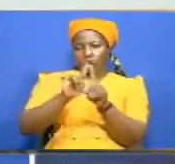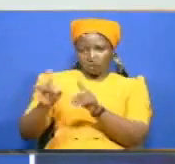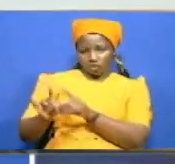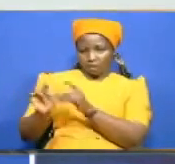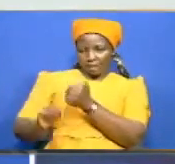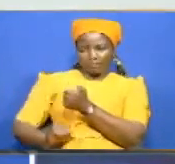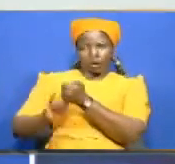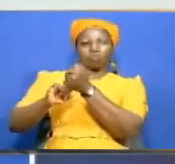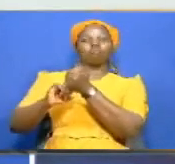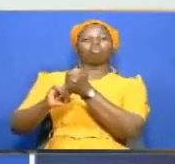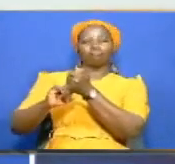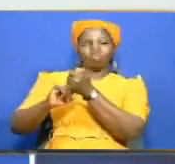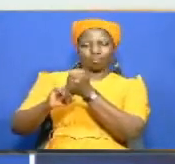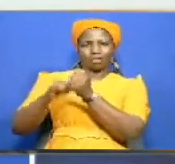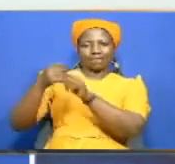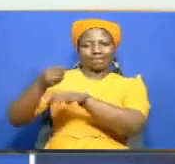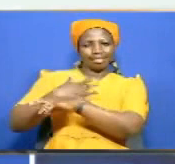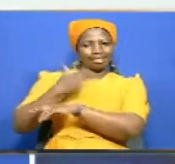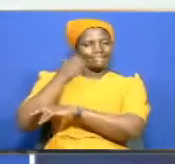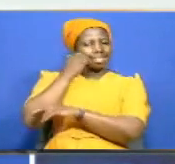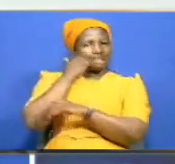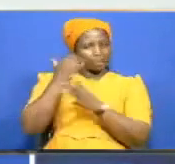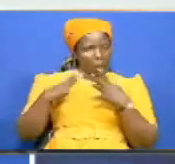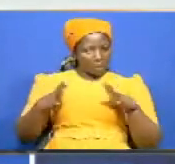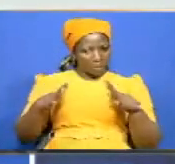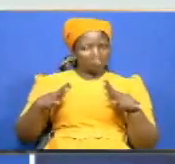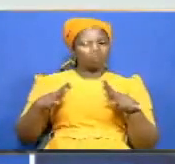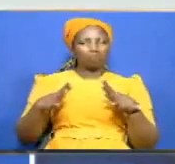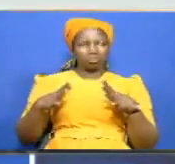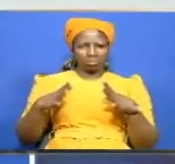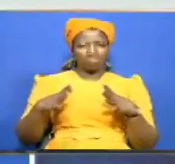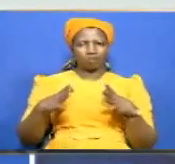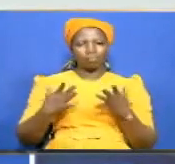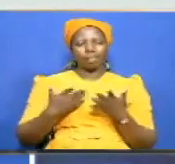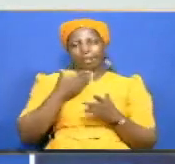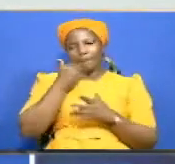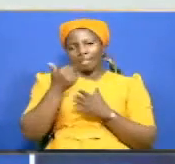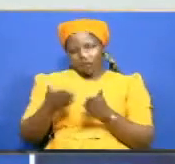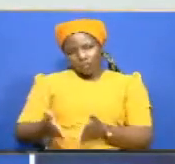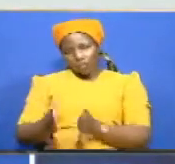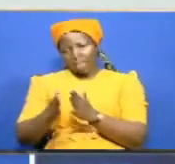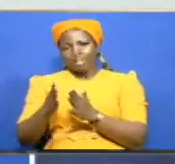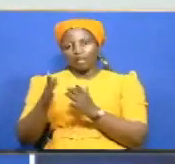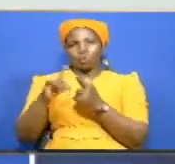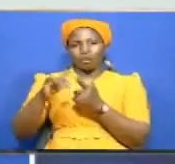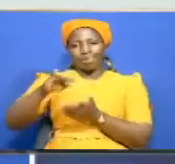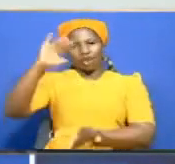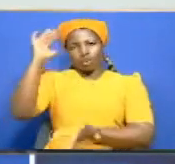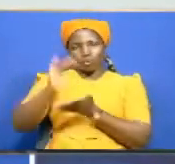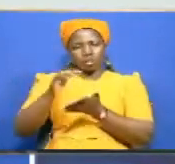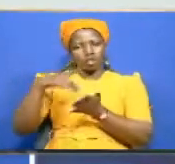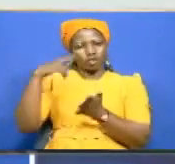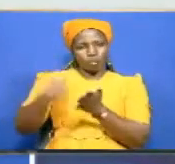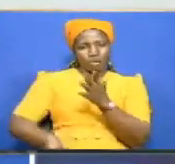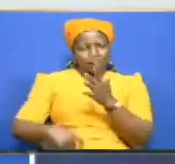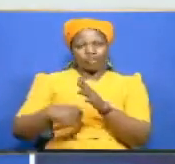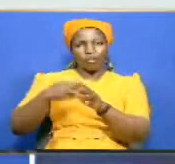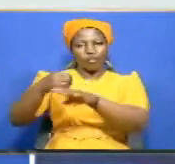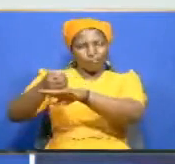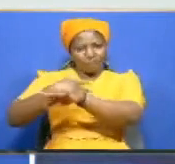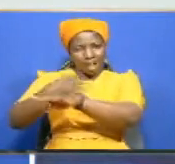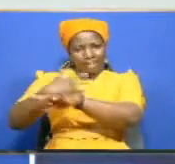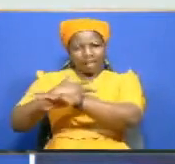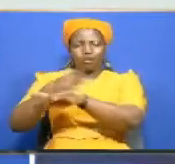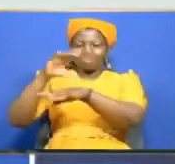to support the cancer patients. And the best way to reduce cost of treating cancer is to get